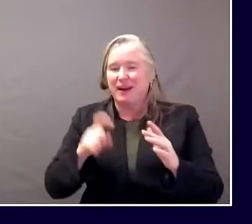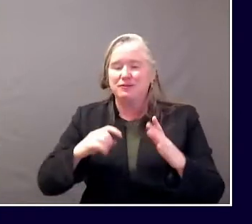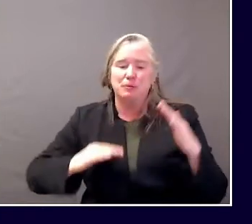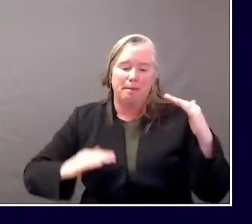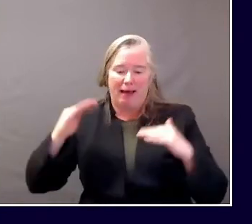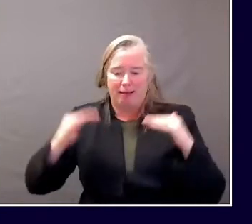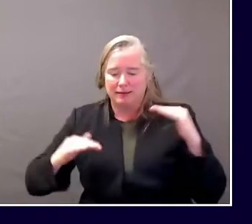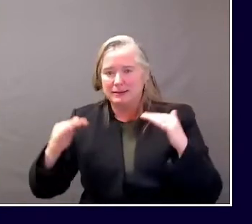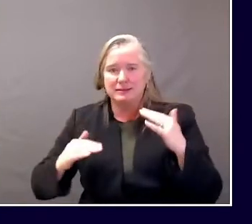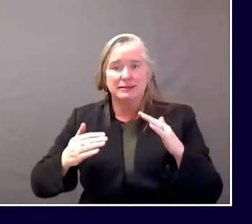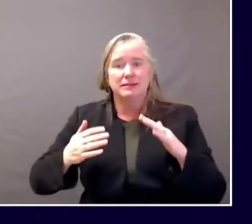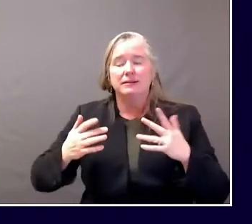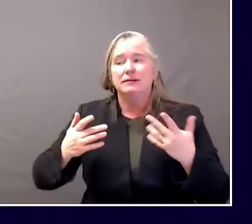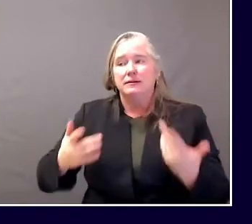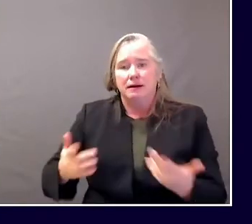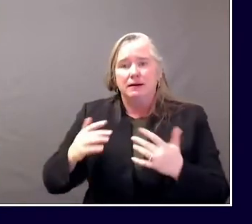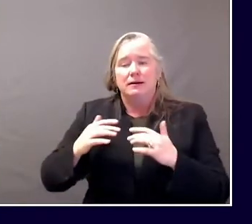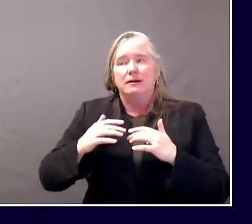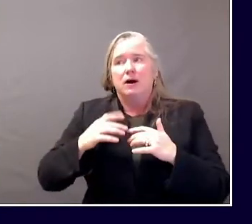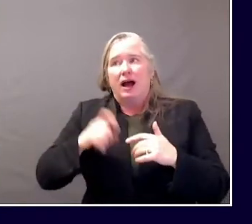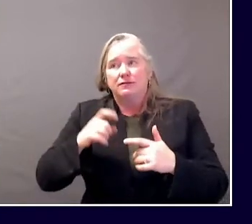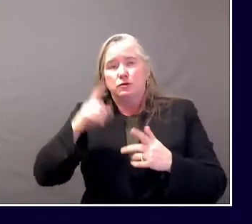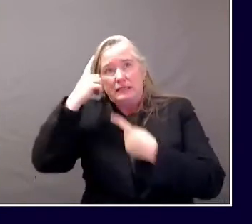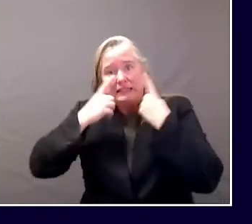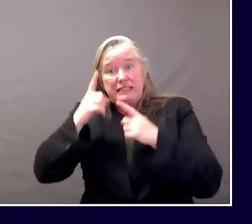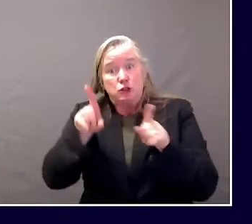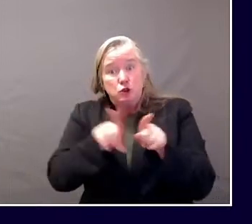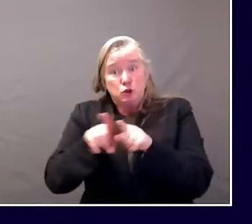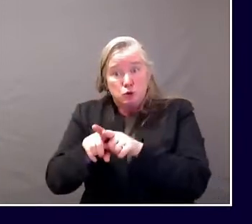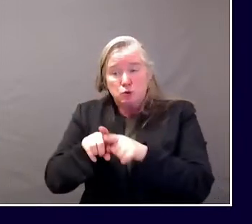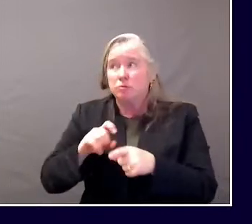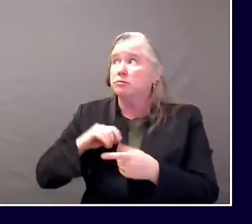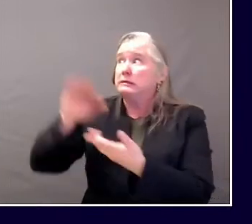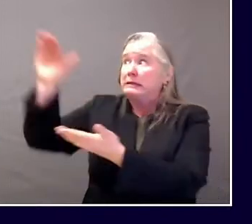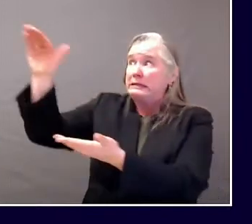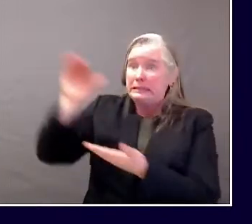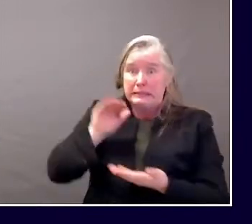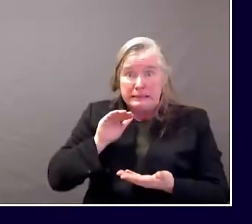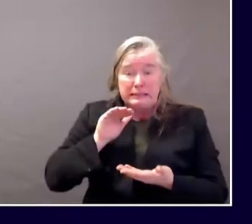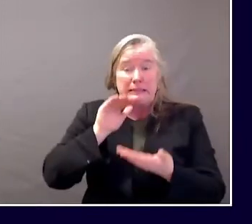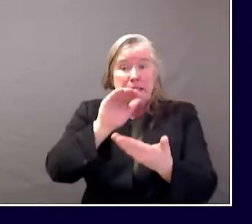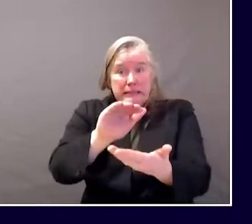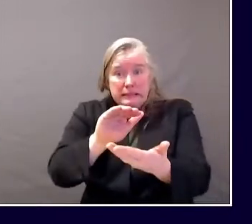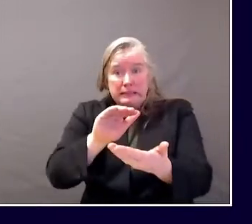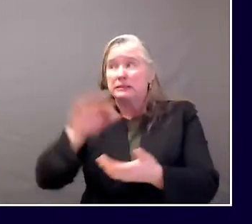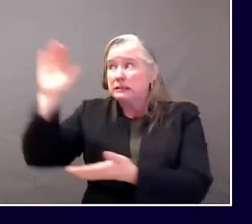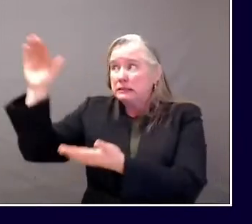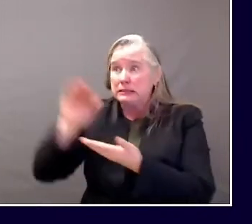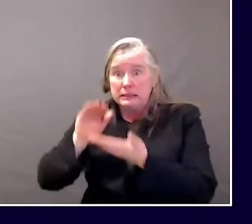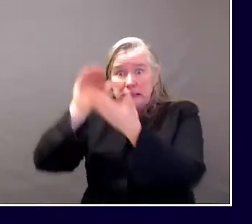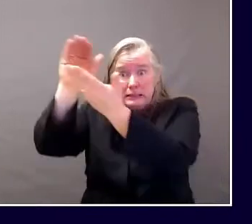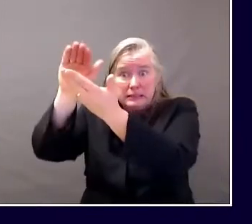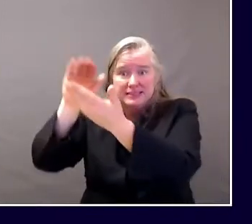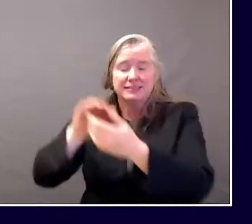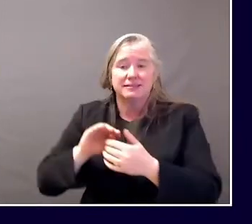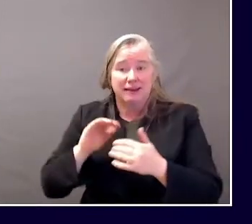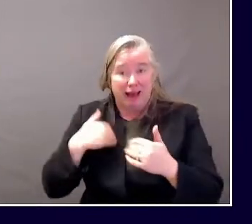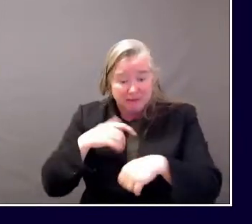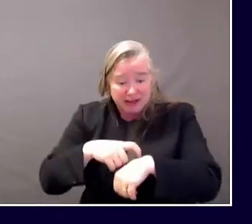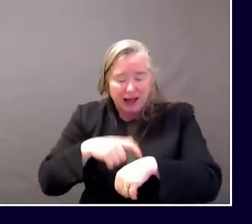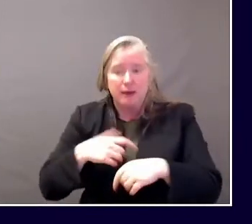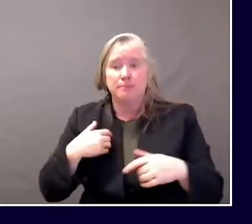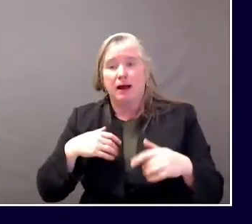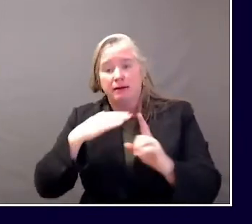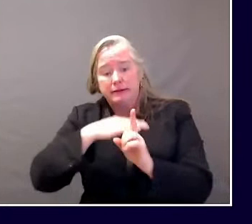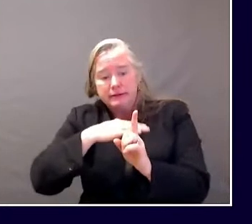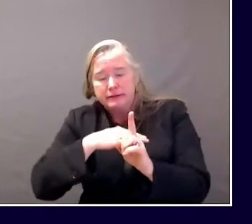mind operational considerations at the site level, as well as geographic equity, access, throughput, all of these things.